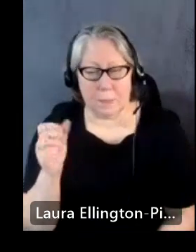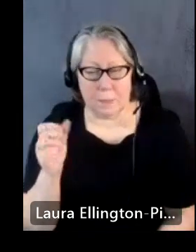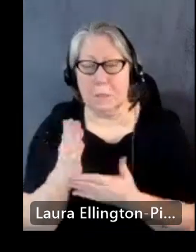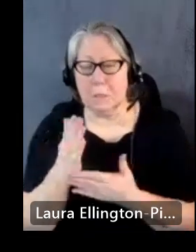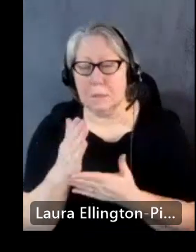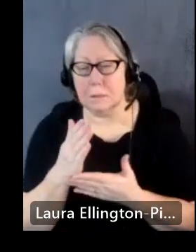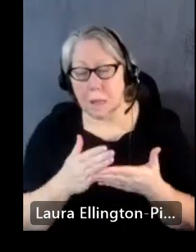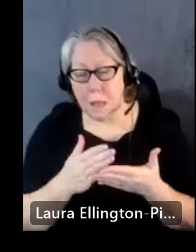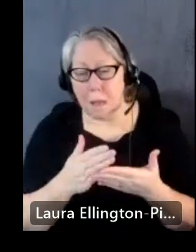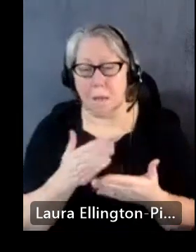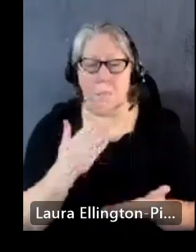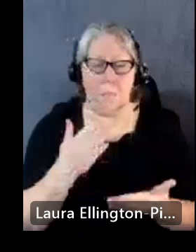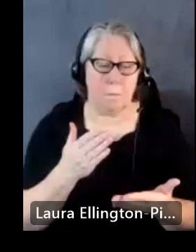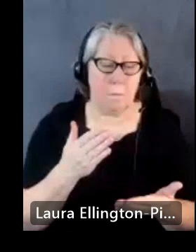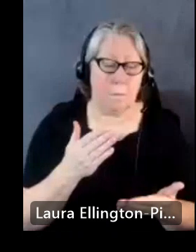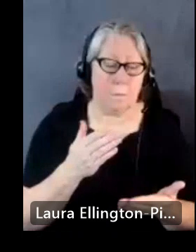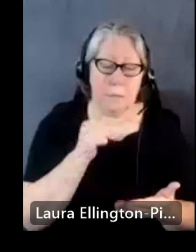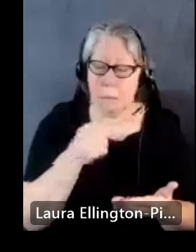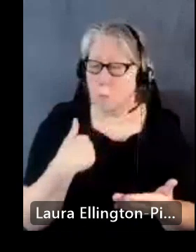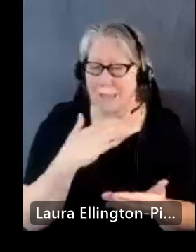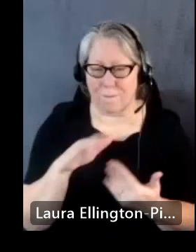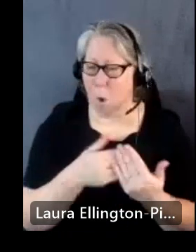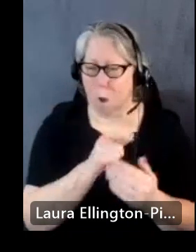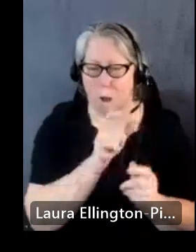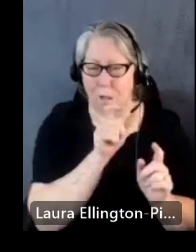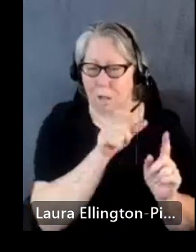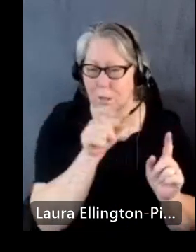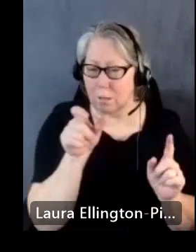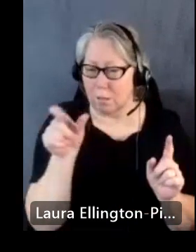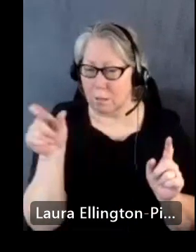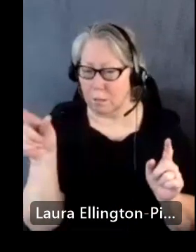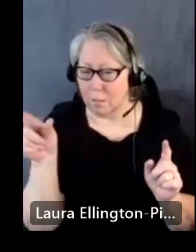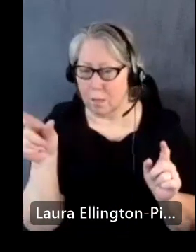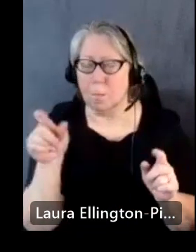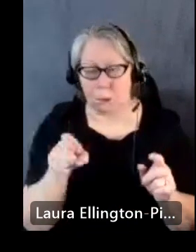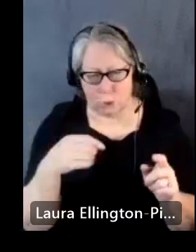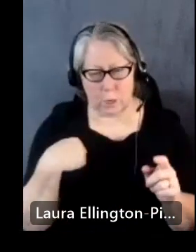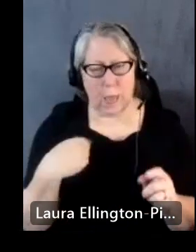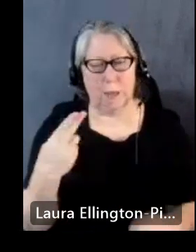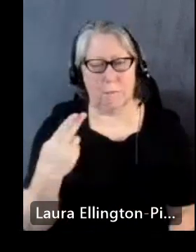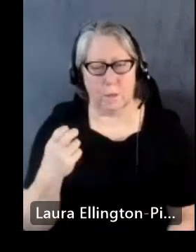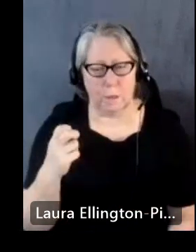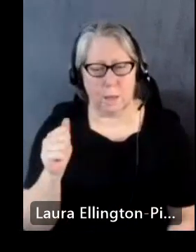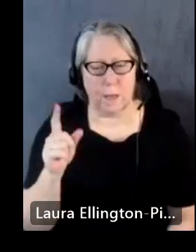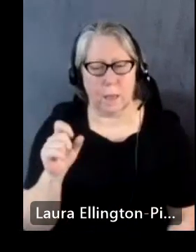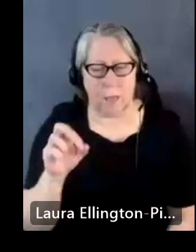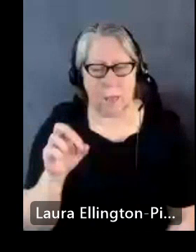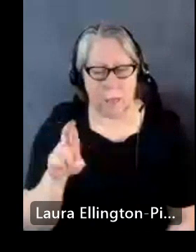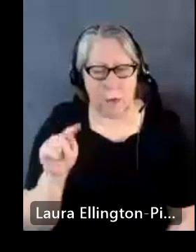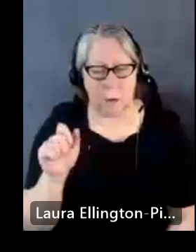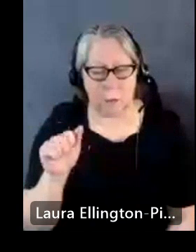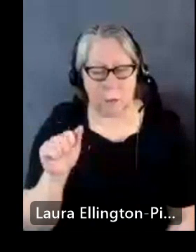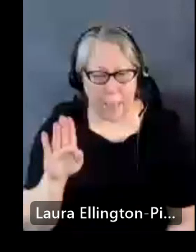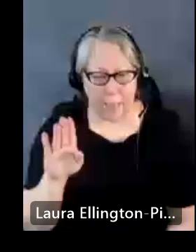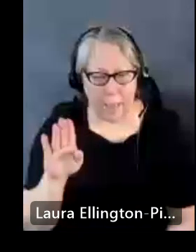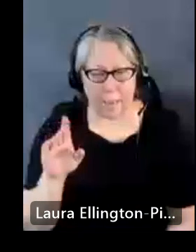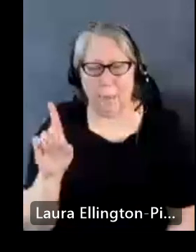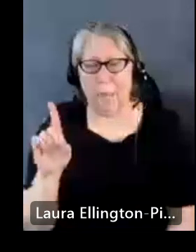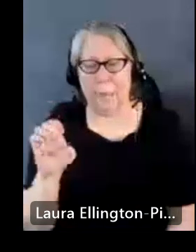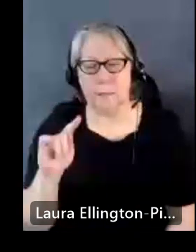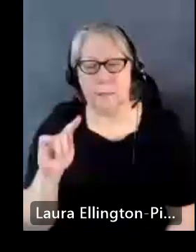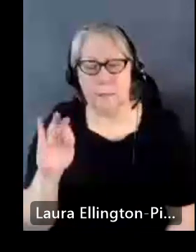much all of them are at least going to have the header tab and the detail tab. The header tab will have like more